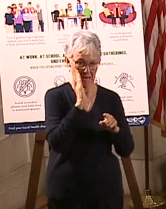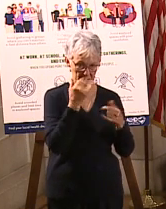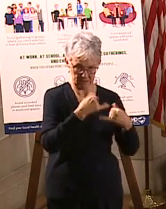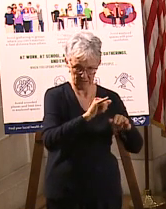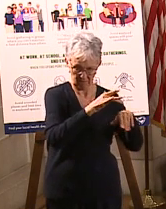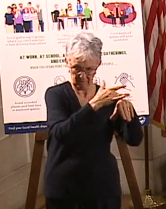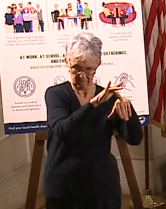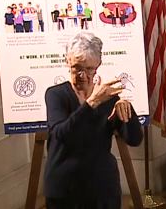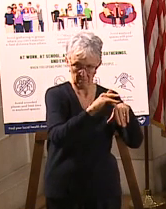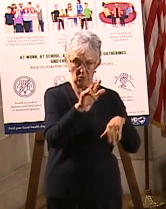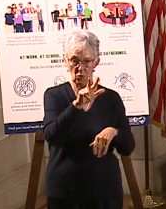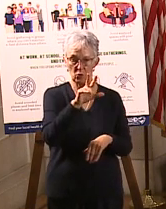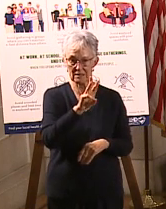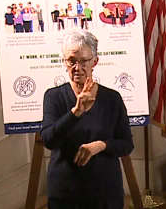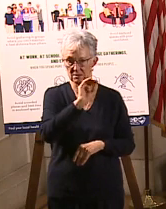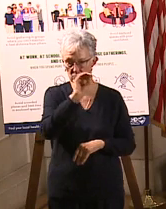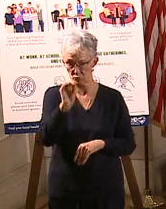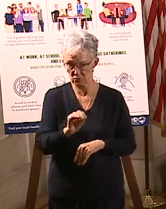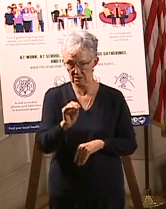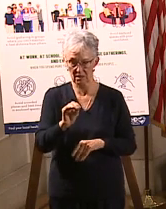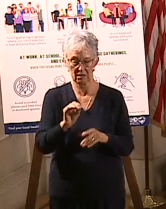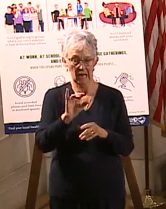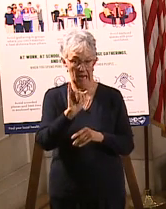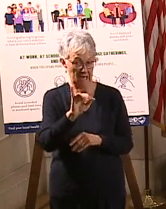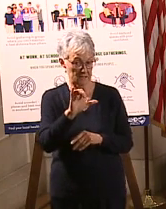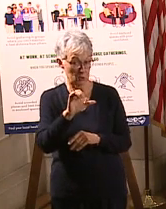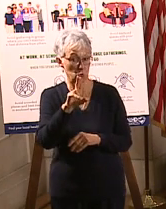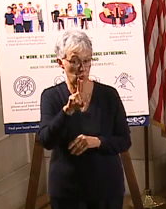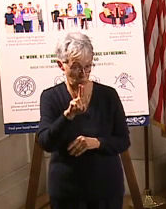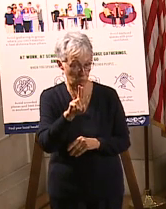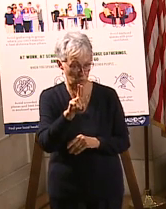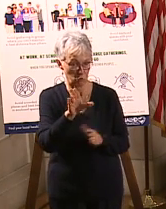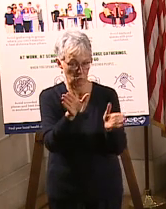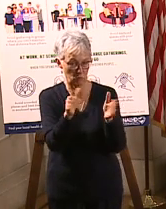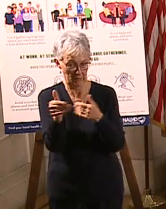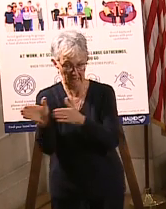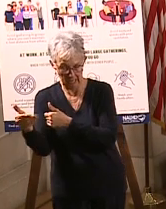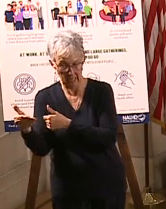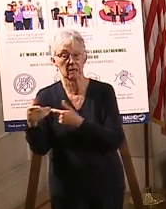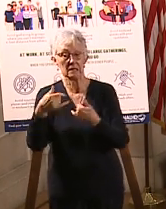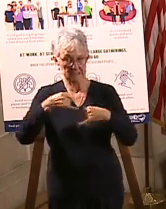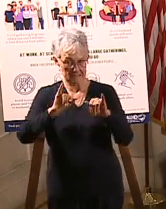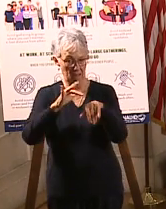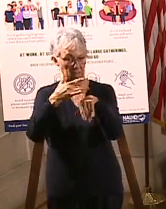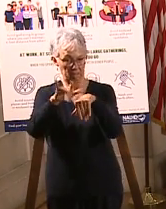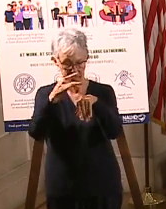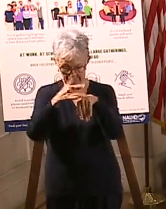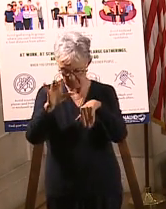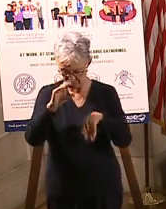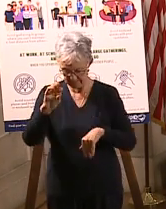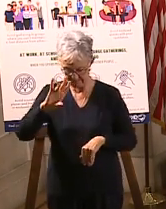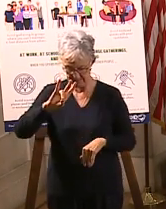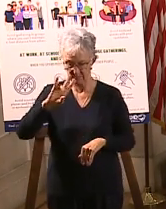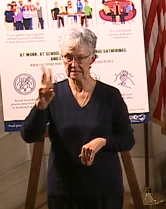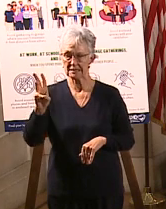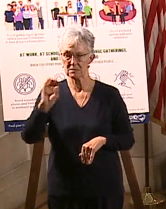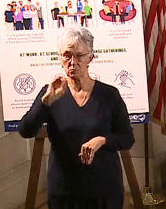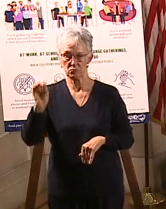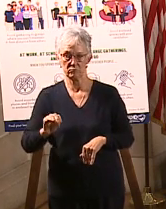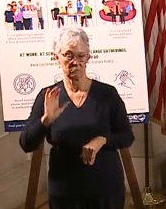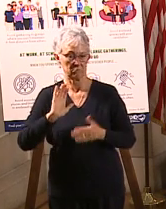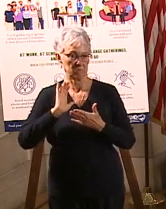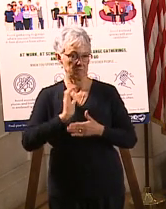of our ventilators are available, so that's all good news. We're sitting at 475 hospitalizations, which